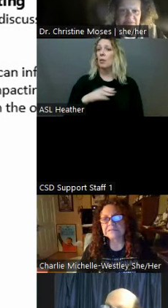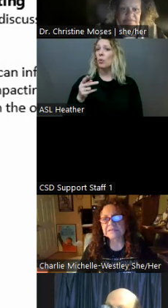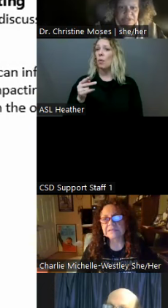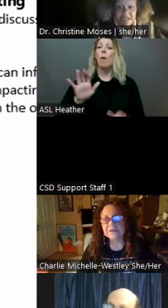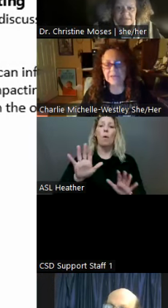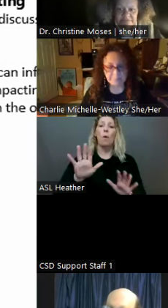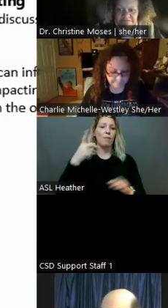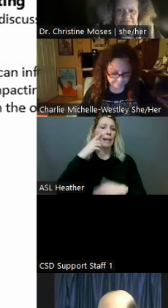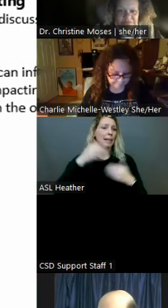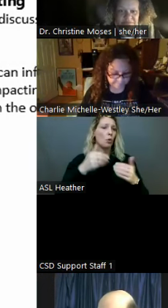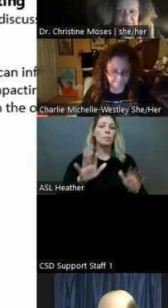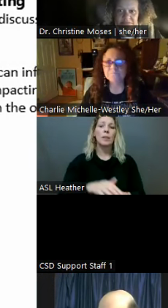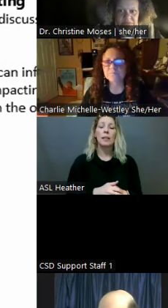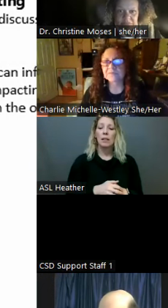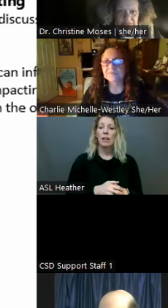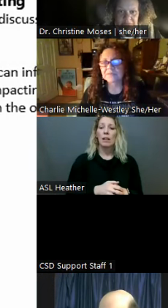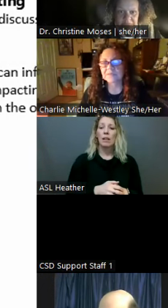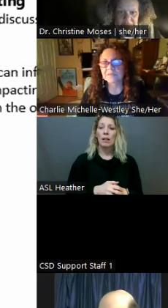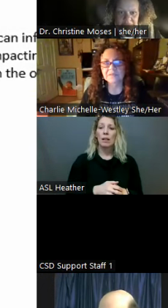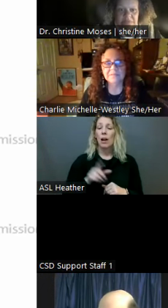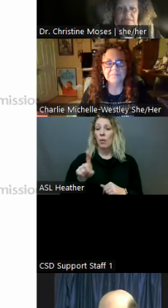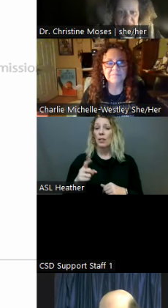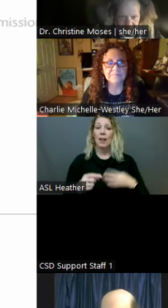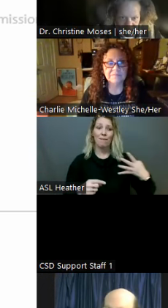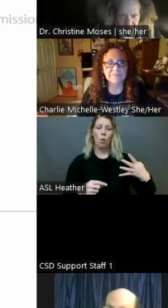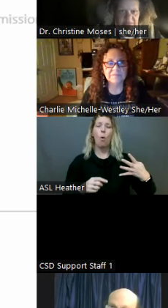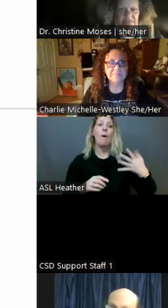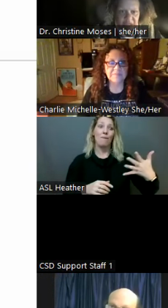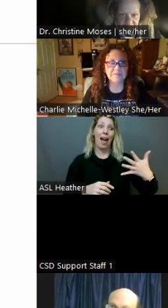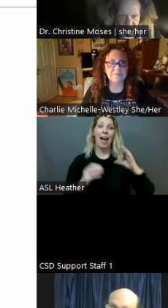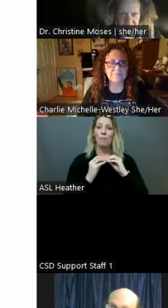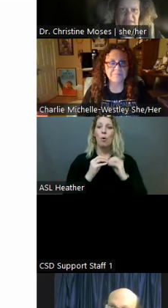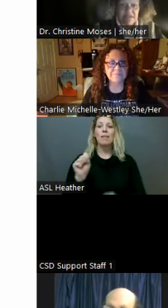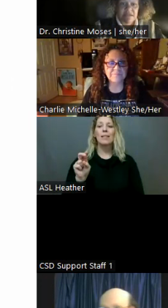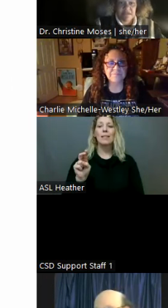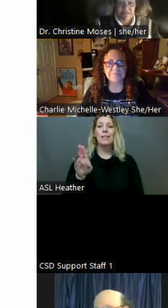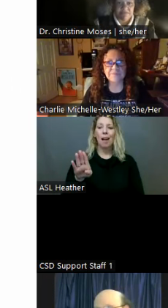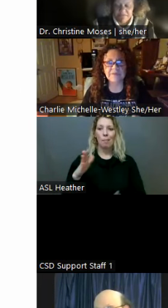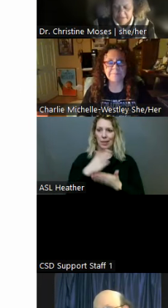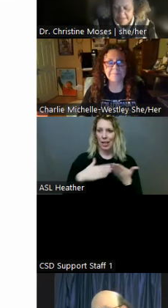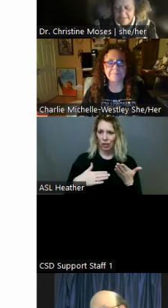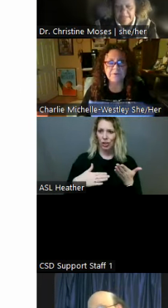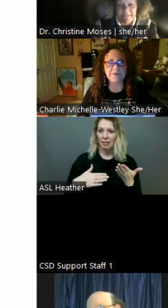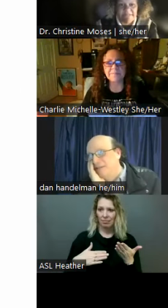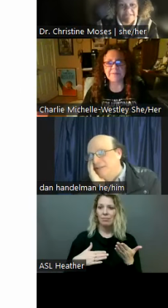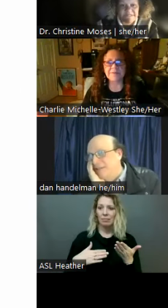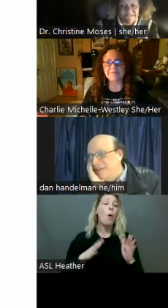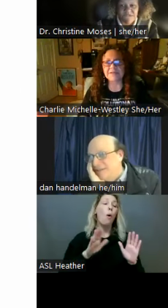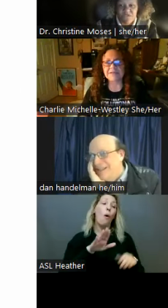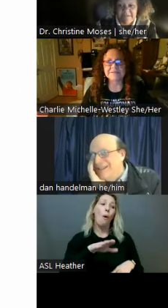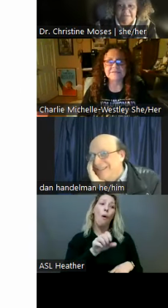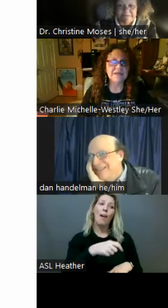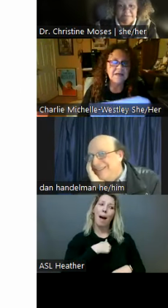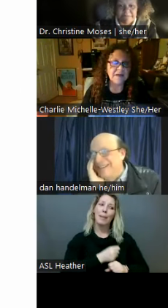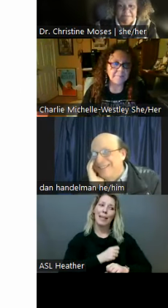going, please. Okay. So there's still 4 more subsections or 5 more subsections, Commissioner Co-Chair Michelle. Yeah. Oh yeah, I'm getting